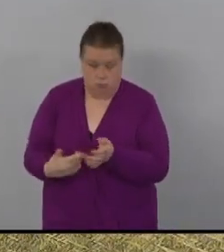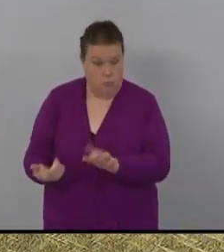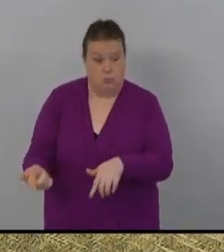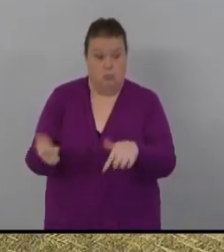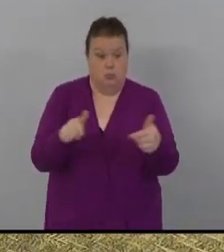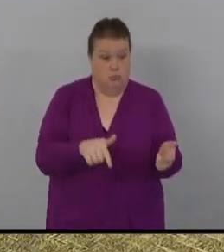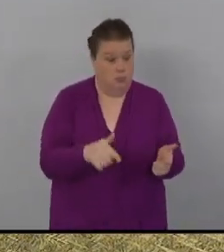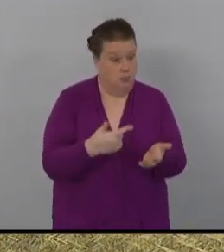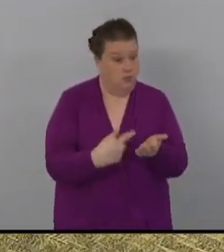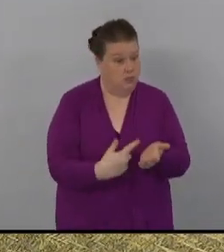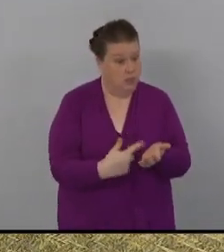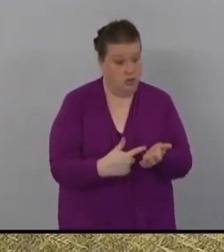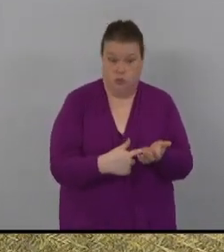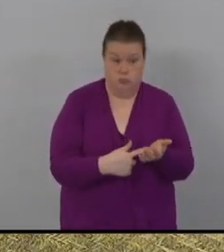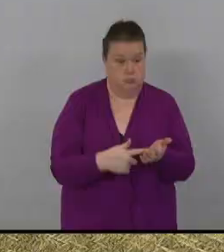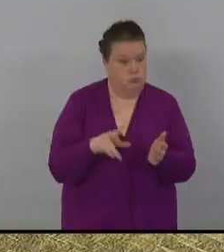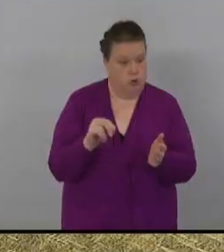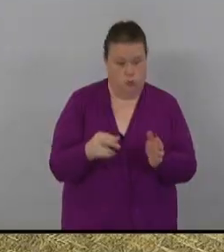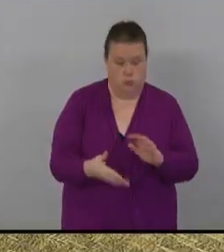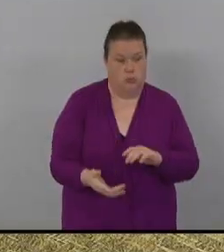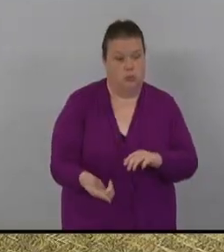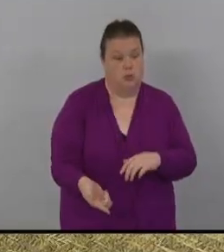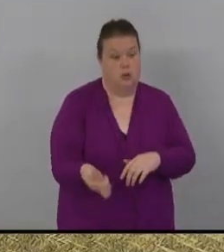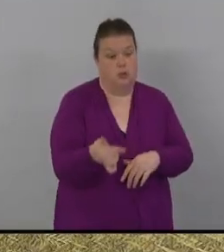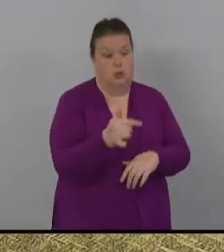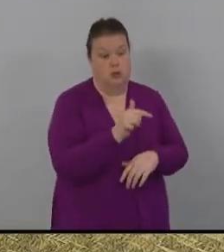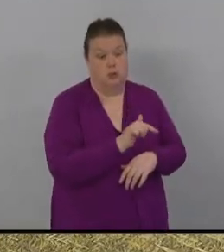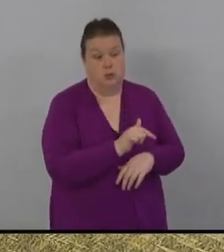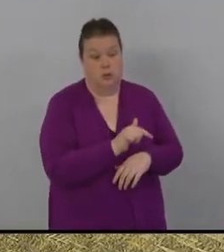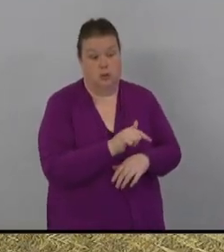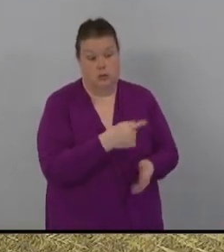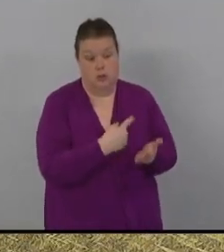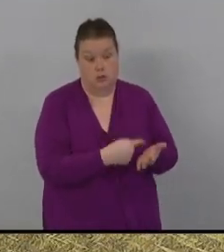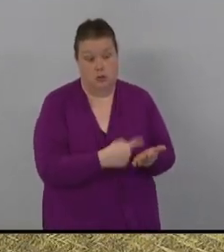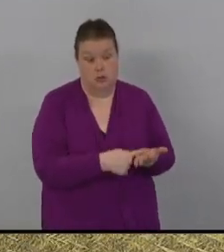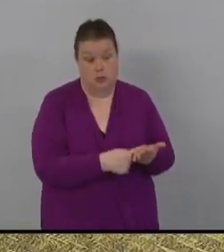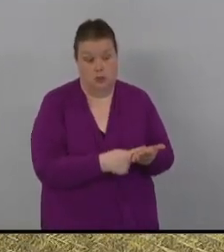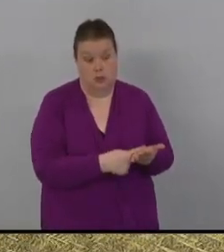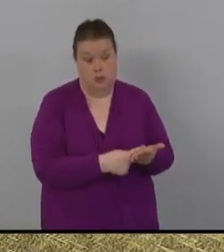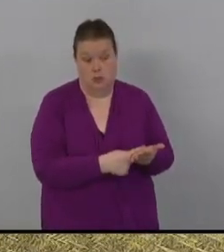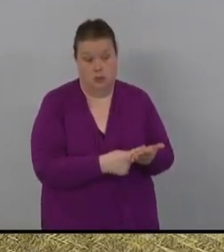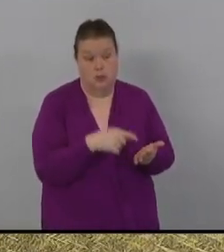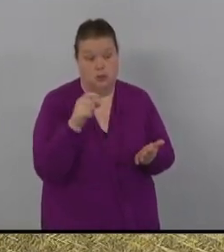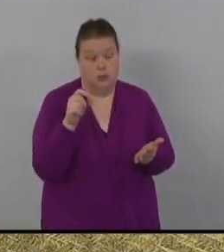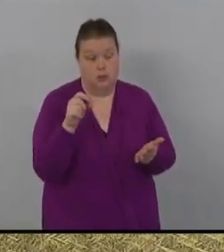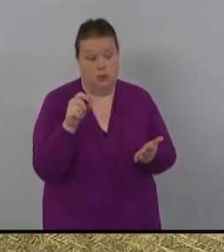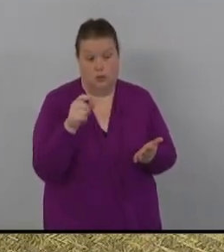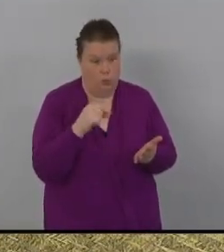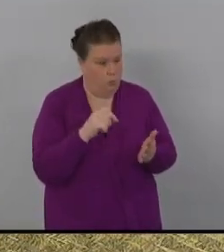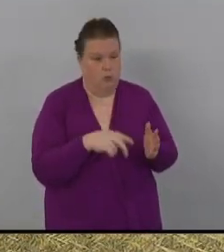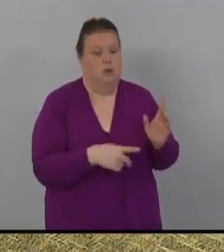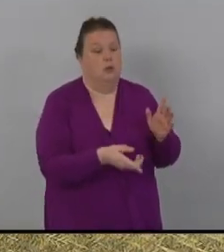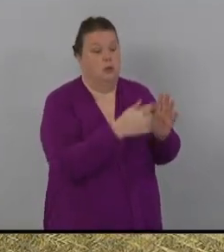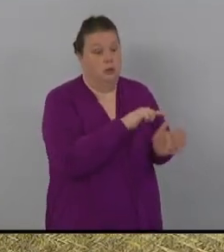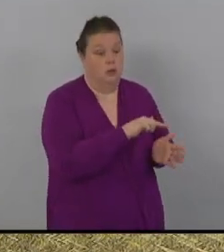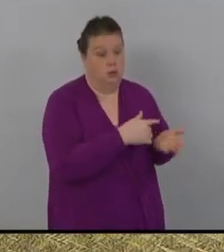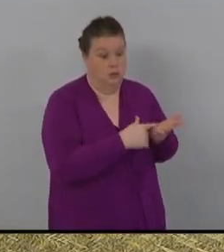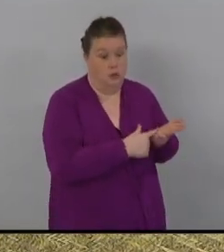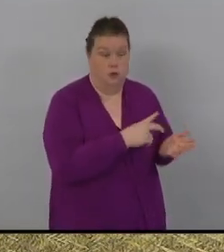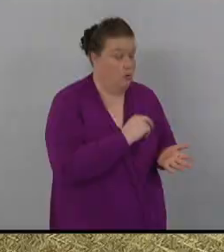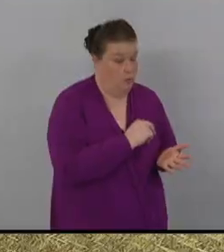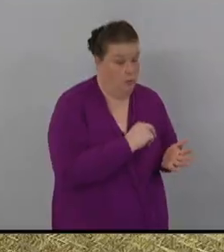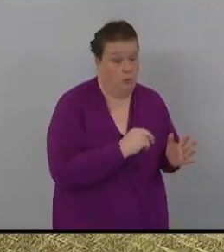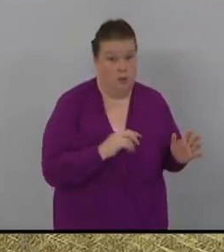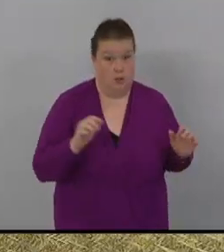No. Mr. Davis, is there any discussion? No. Mr. Patton, is there any discussion? No. Mr. Ochoa, is there any discussion?